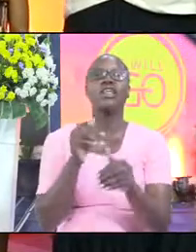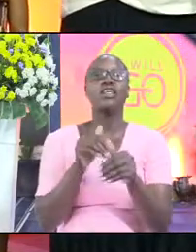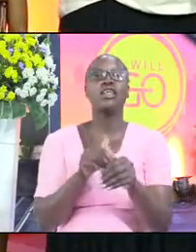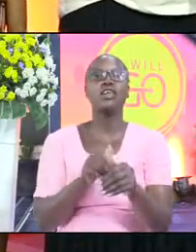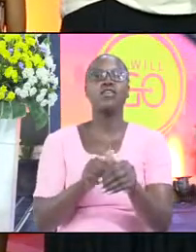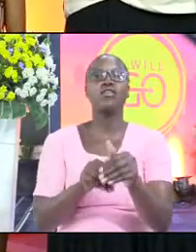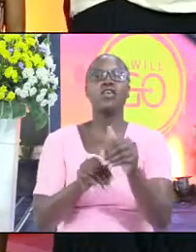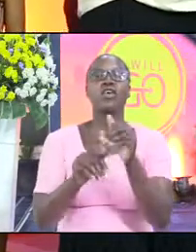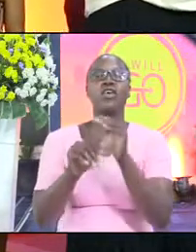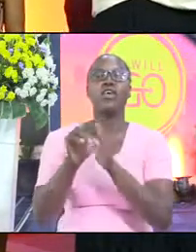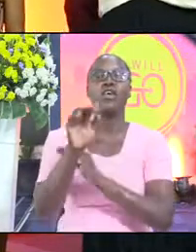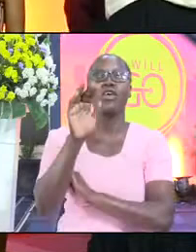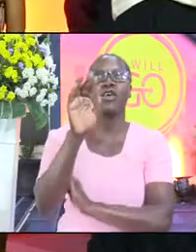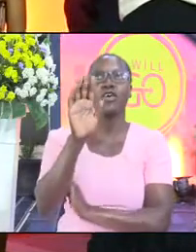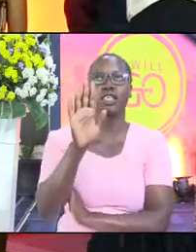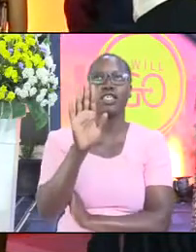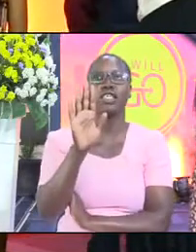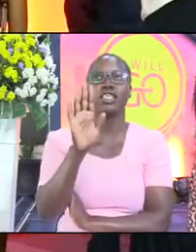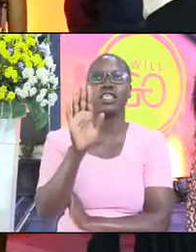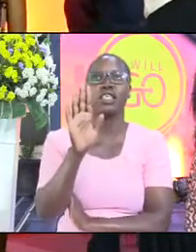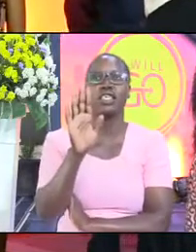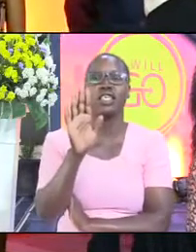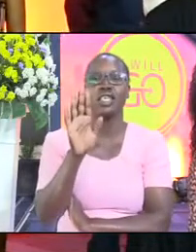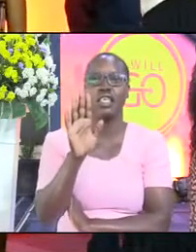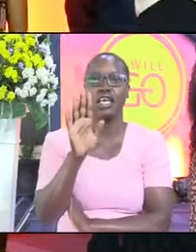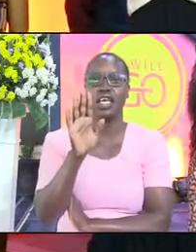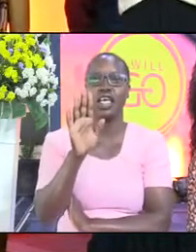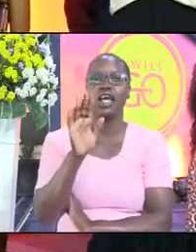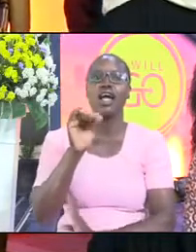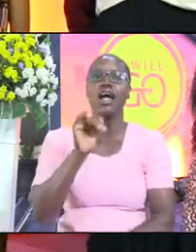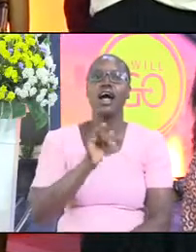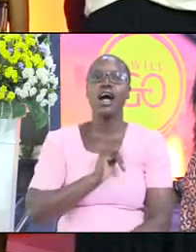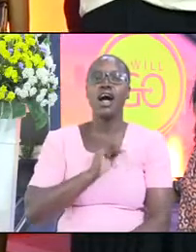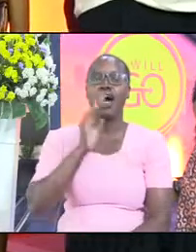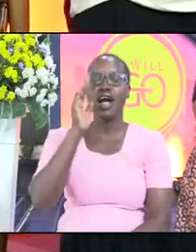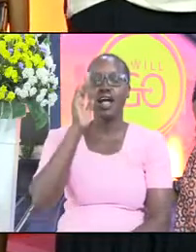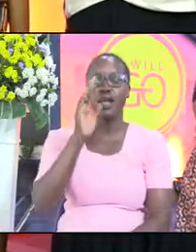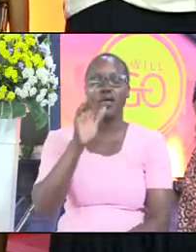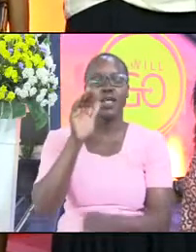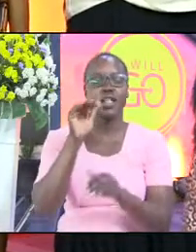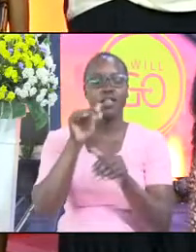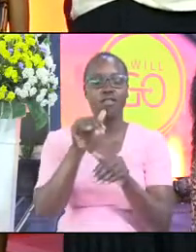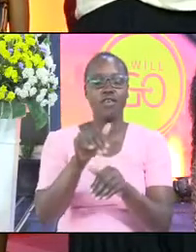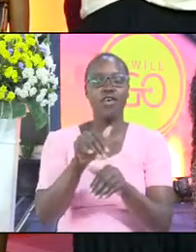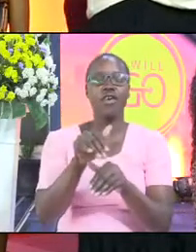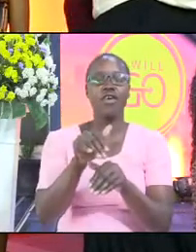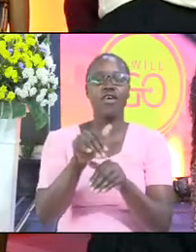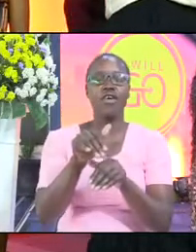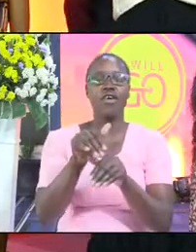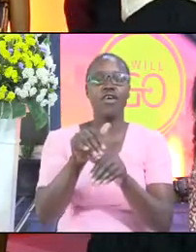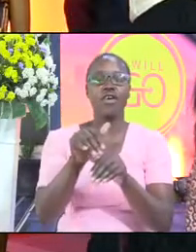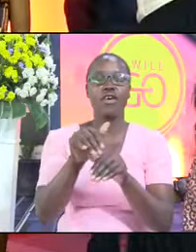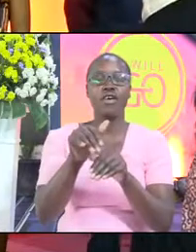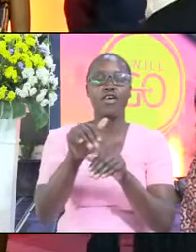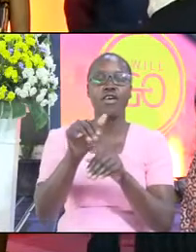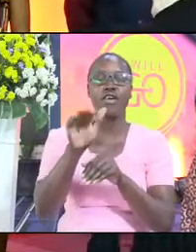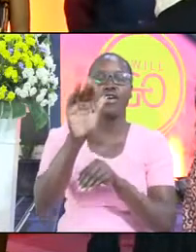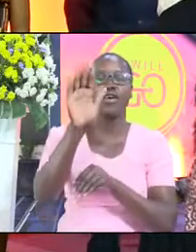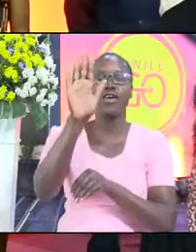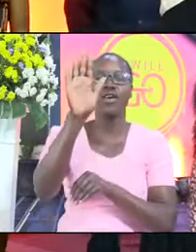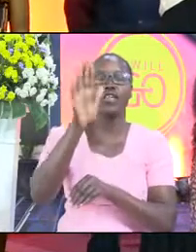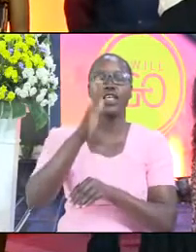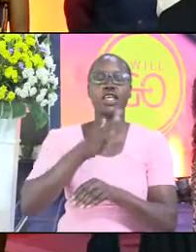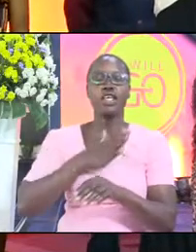God bless you, sir. God bless you. I will follow. I will follow. Don't allow your pride to stop in